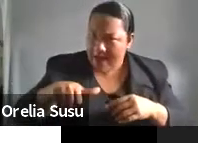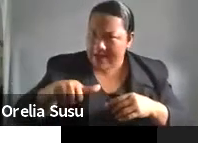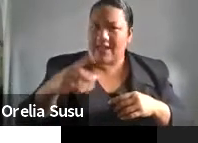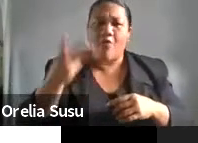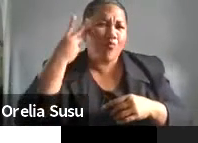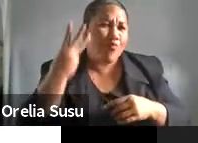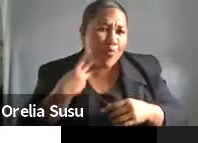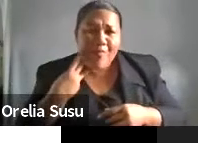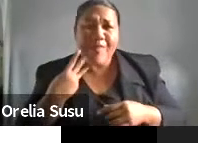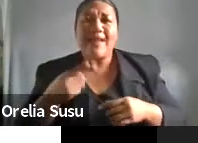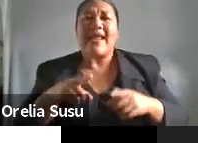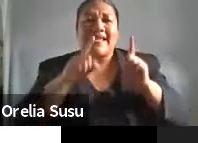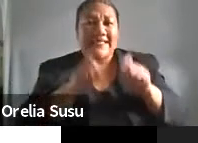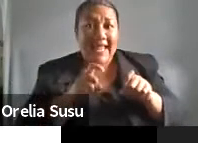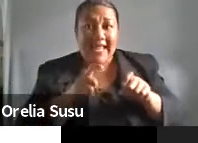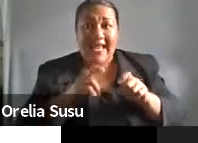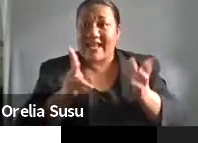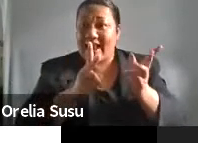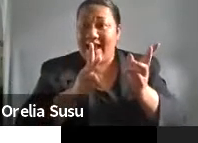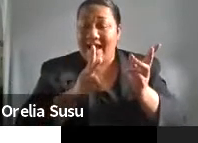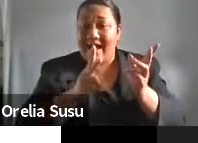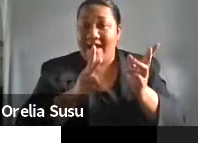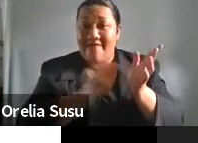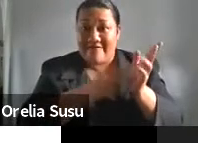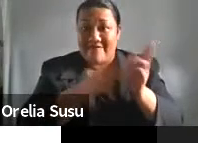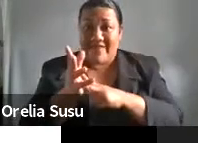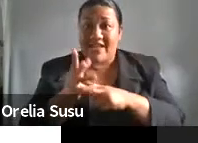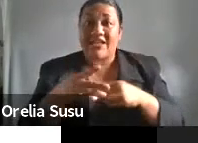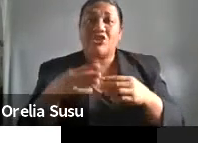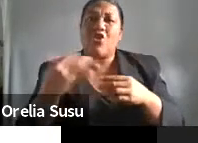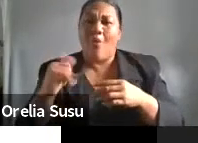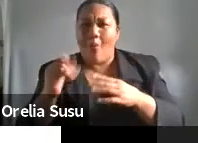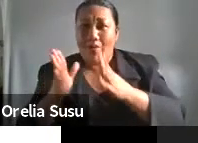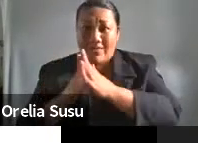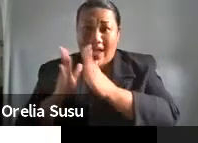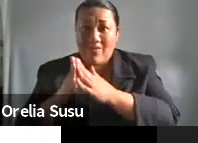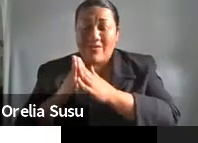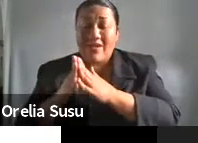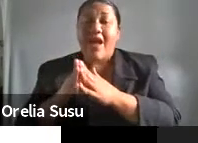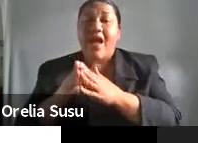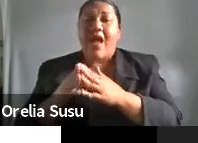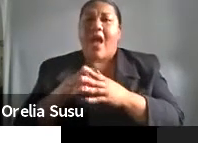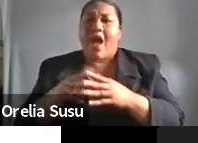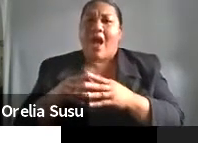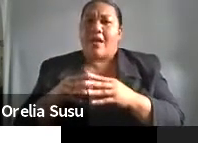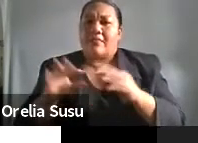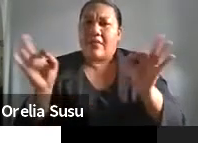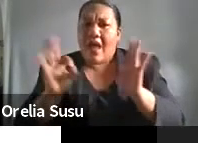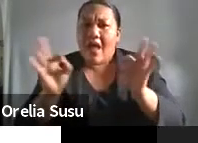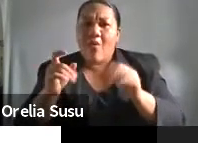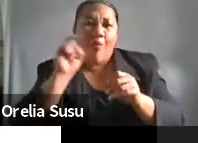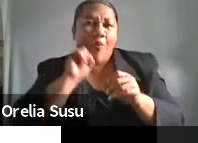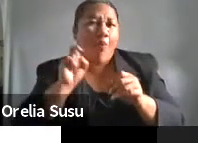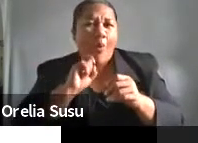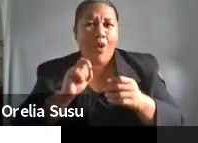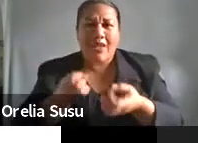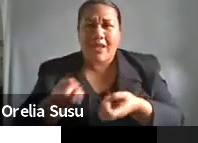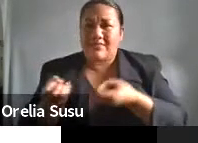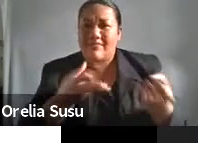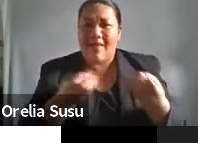rural areas or in urban poor areas without having proper water supply or don't even have a